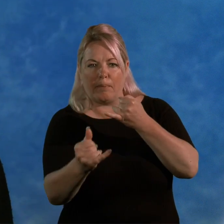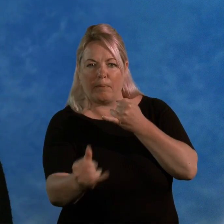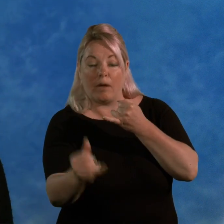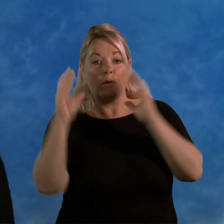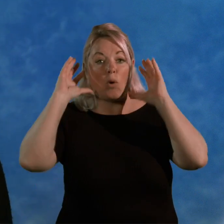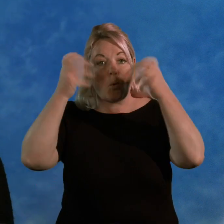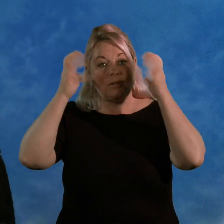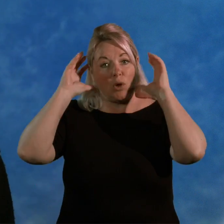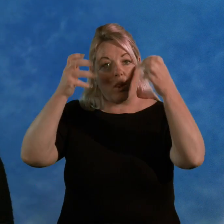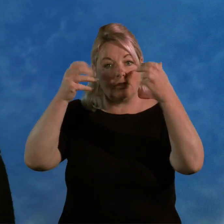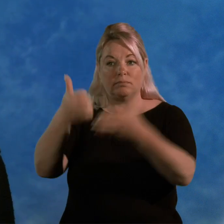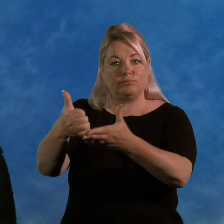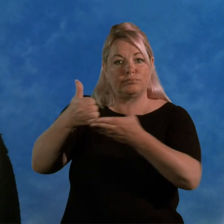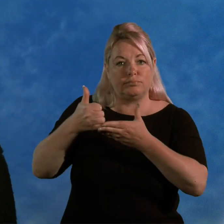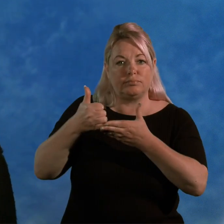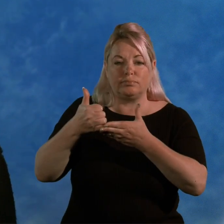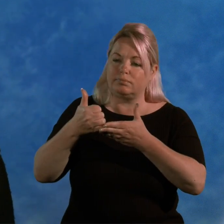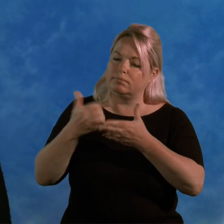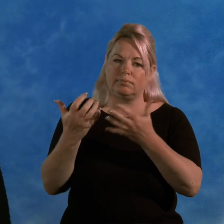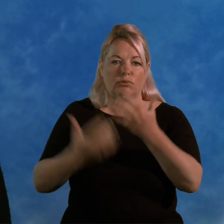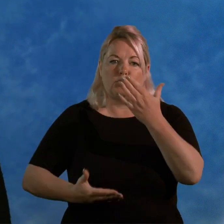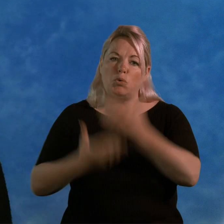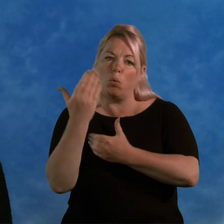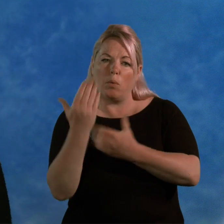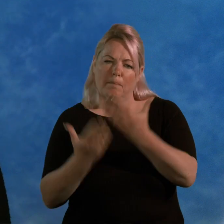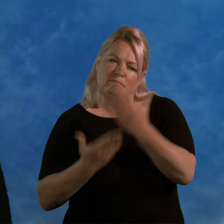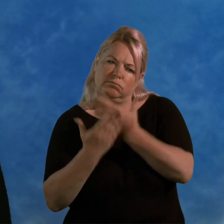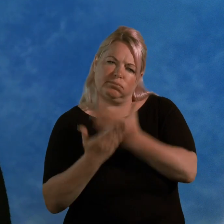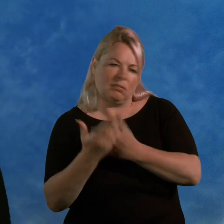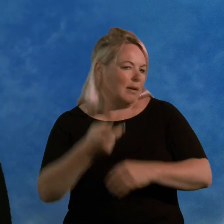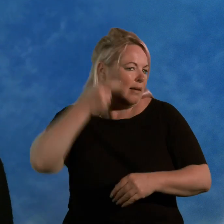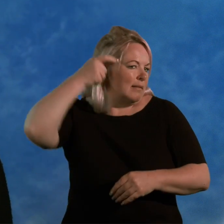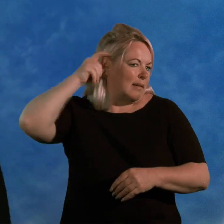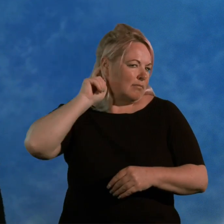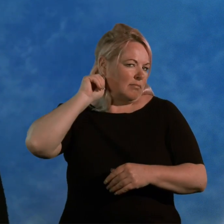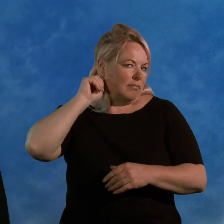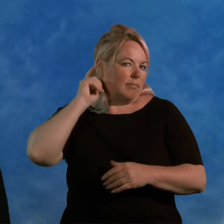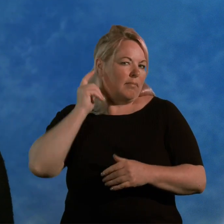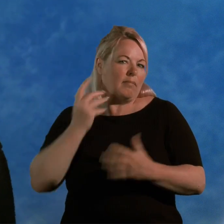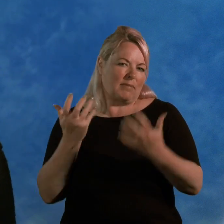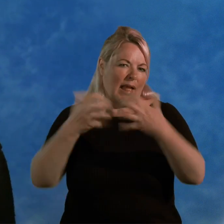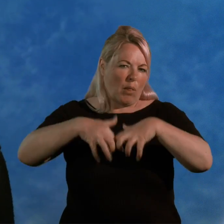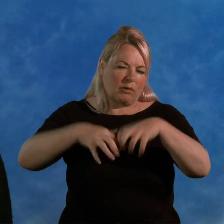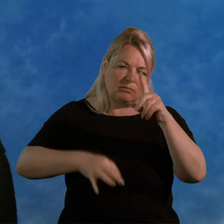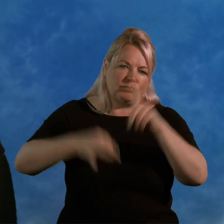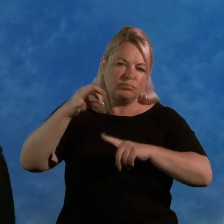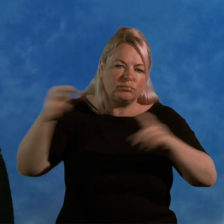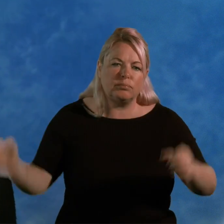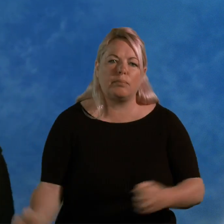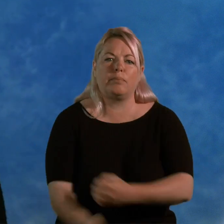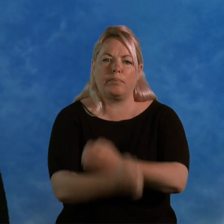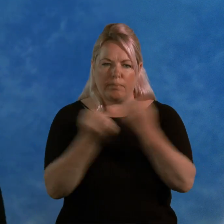there to update the hearing aids with the most modern, better ones,